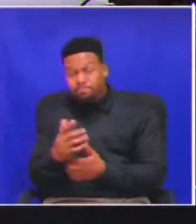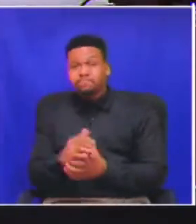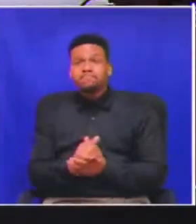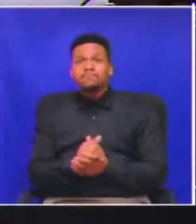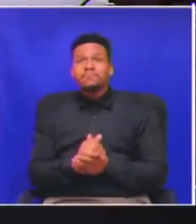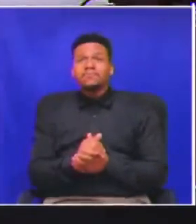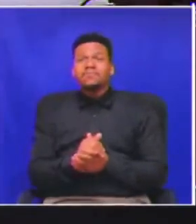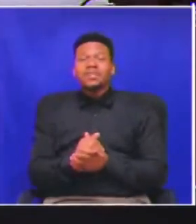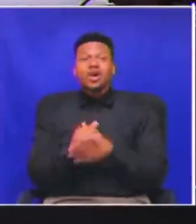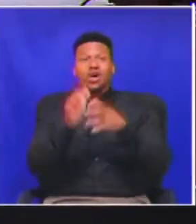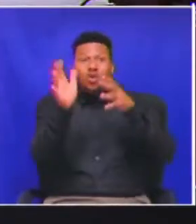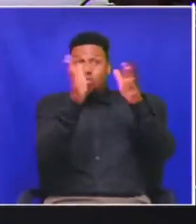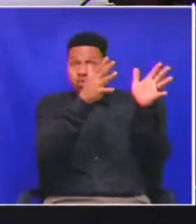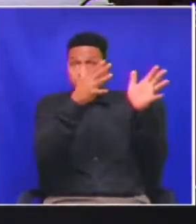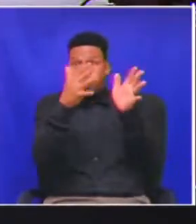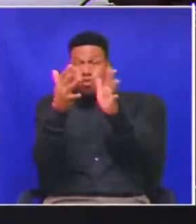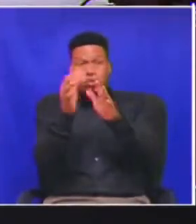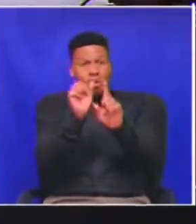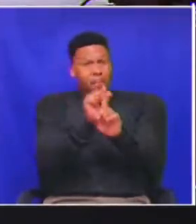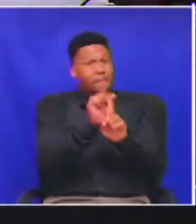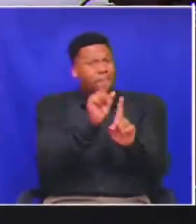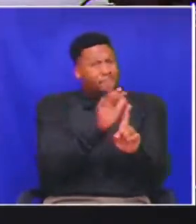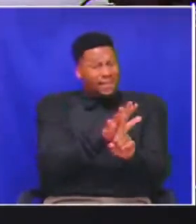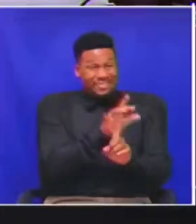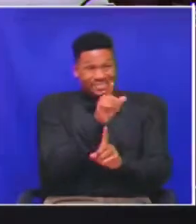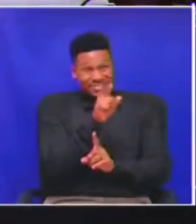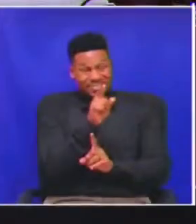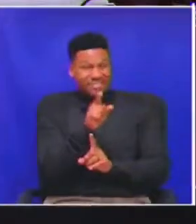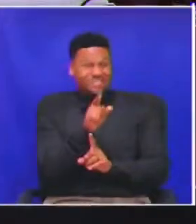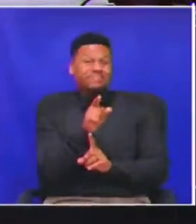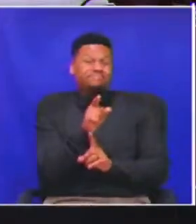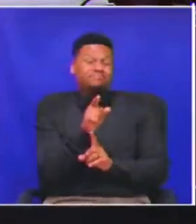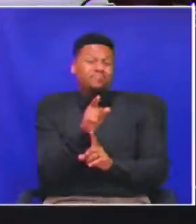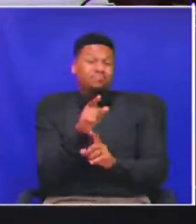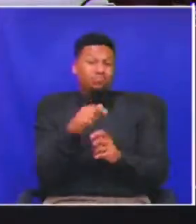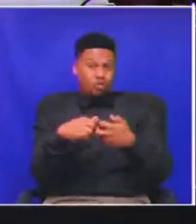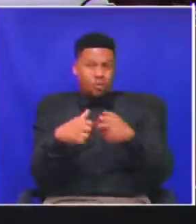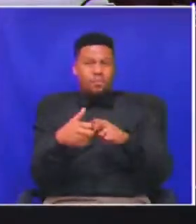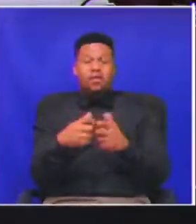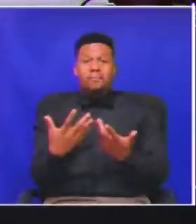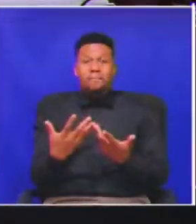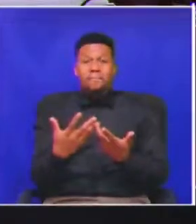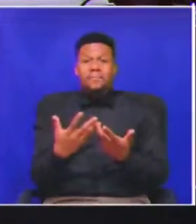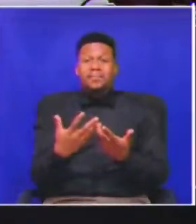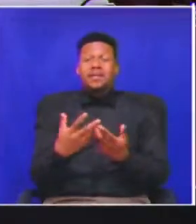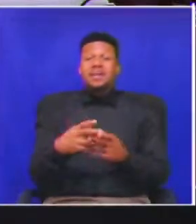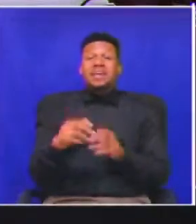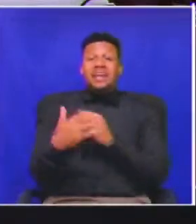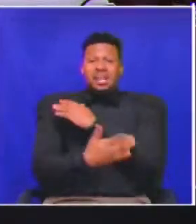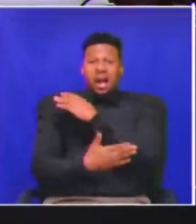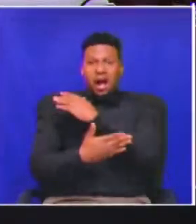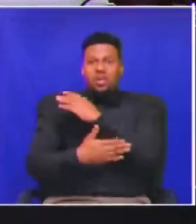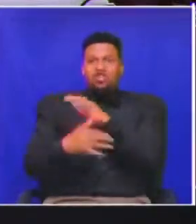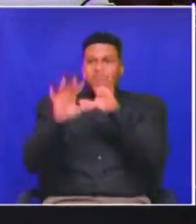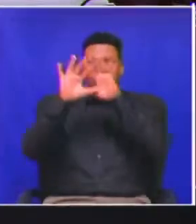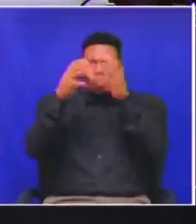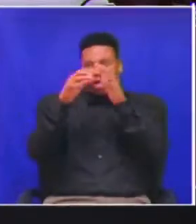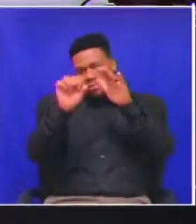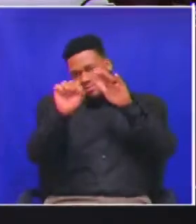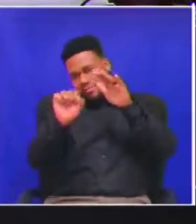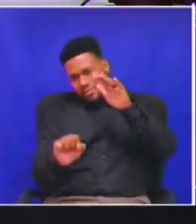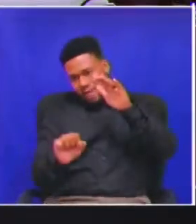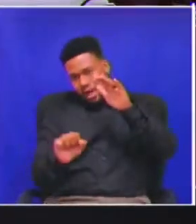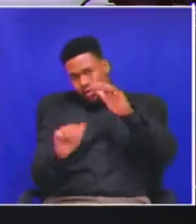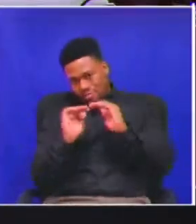of climate change. Countries in the global south, particularly in Africa, have been suffering